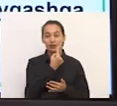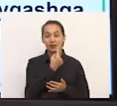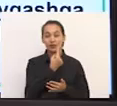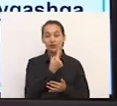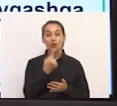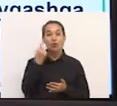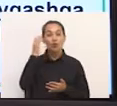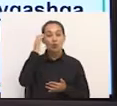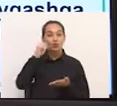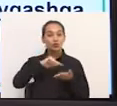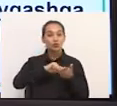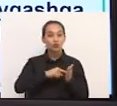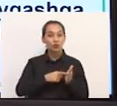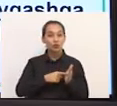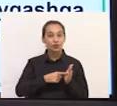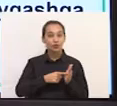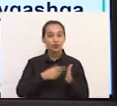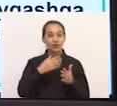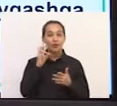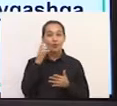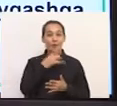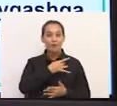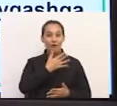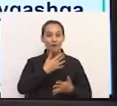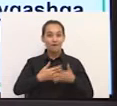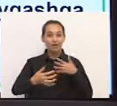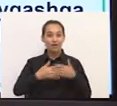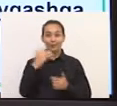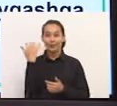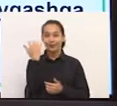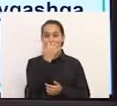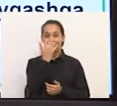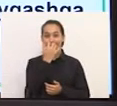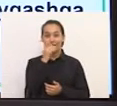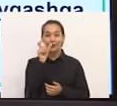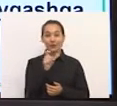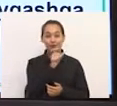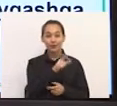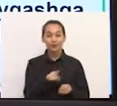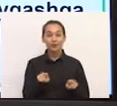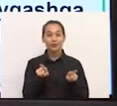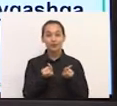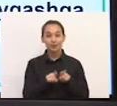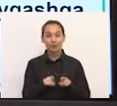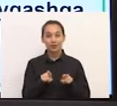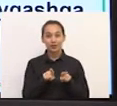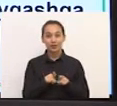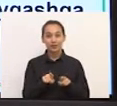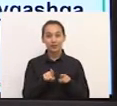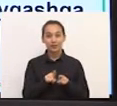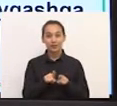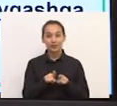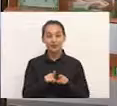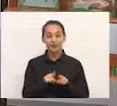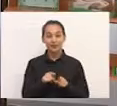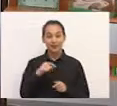qora nuqta qo'yilgan oppoq varaqni ko'rmadingiz. Odamlar ham xuddi mana shunday.